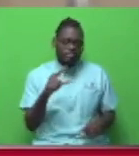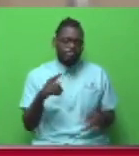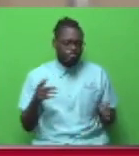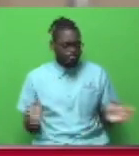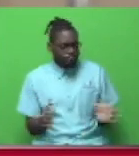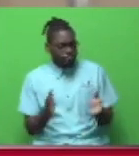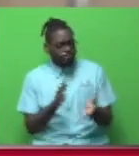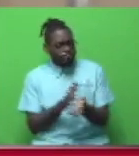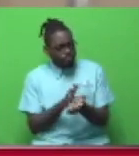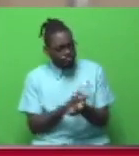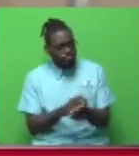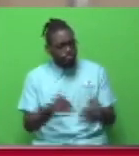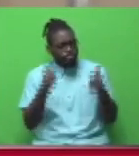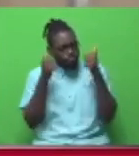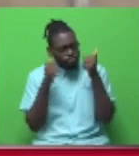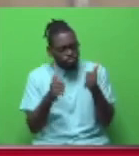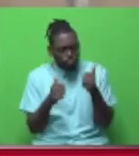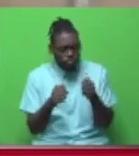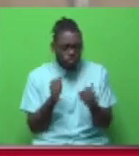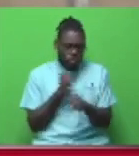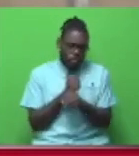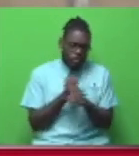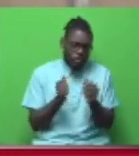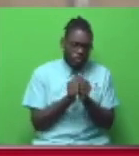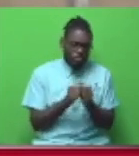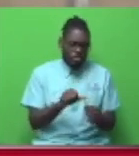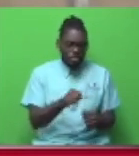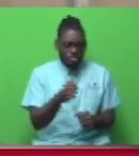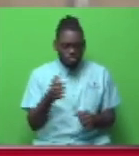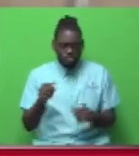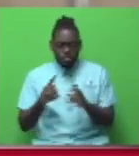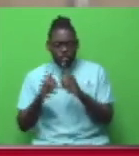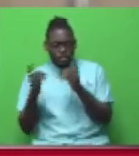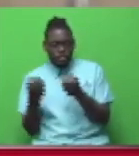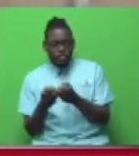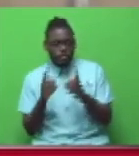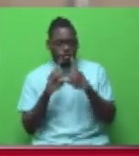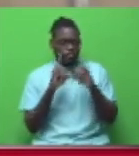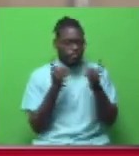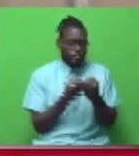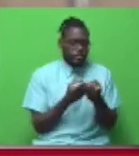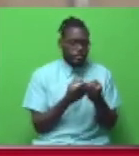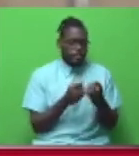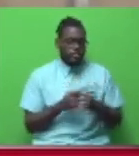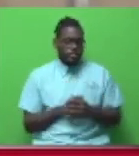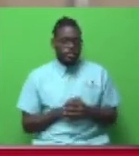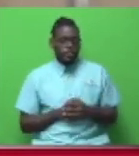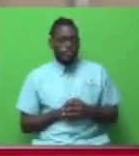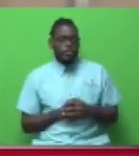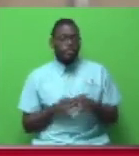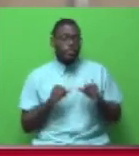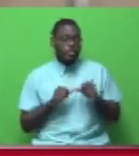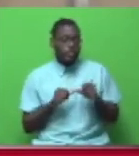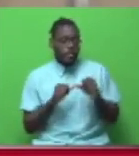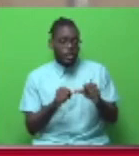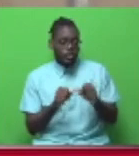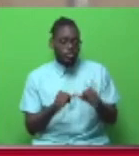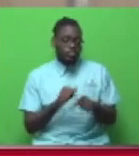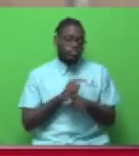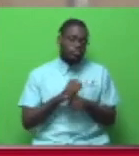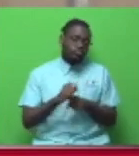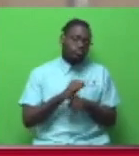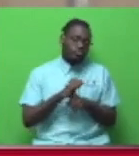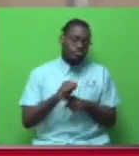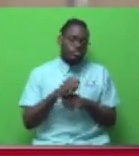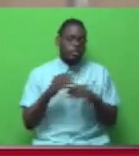departments as we expand our collaboration with the Judicial Education Institute to ensure that we continue that training and building